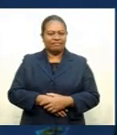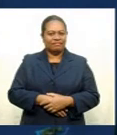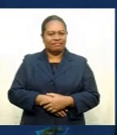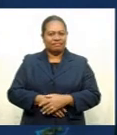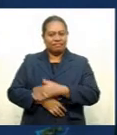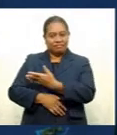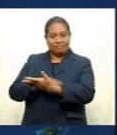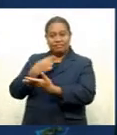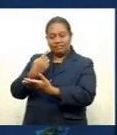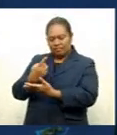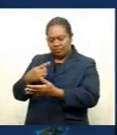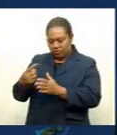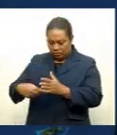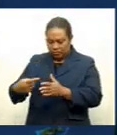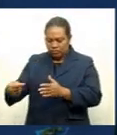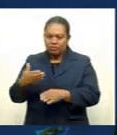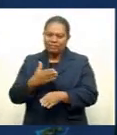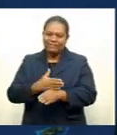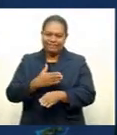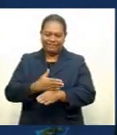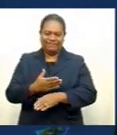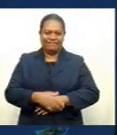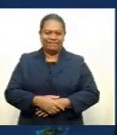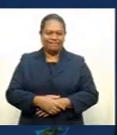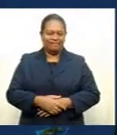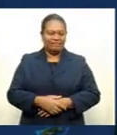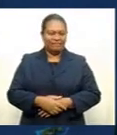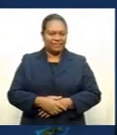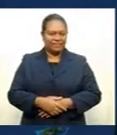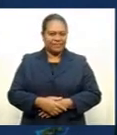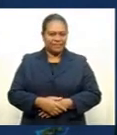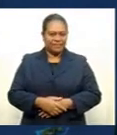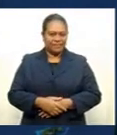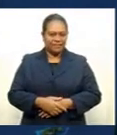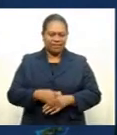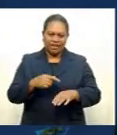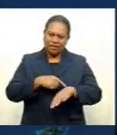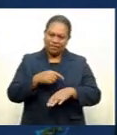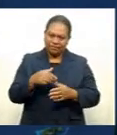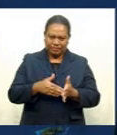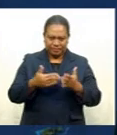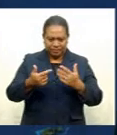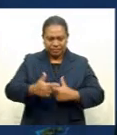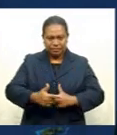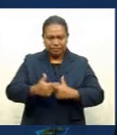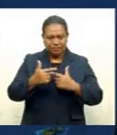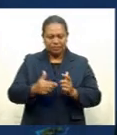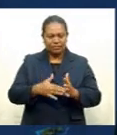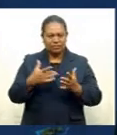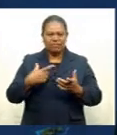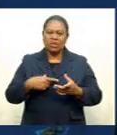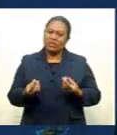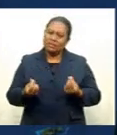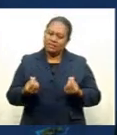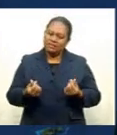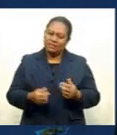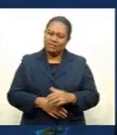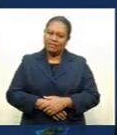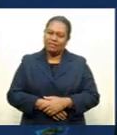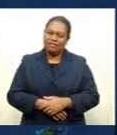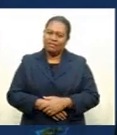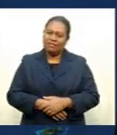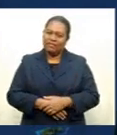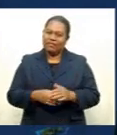to continue operation. We're trying to push the deadline as much as we can in terms of our cash flow and so on, but